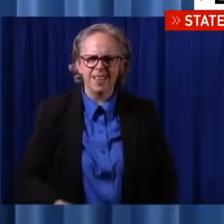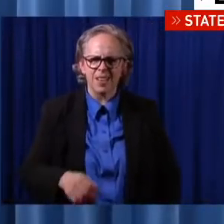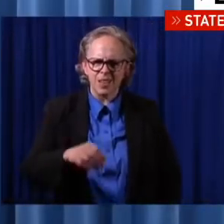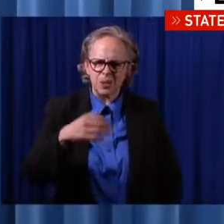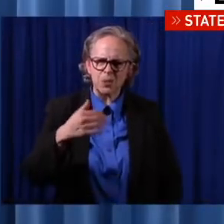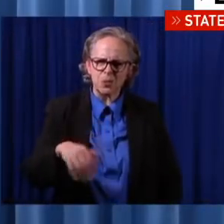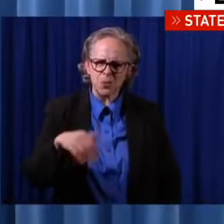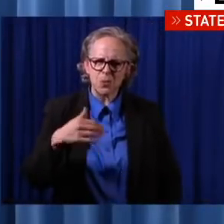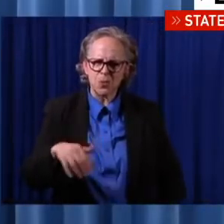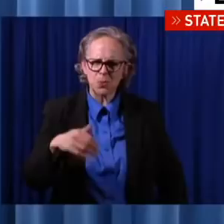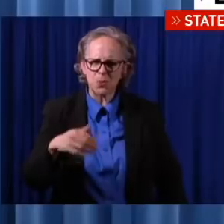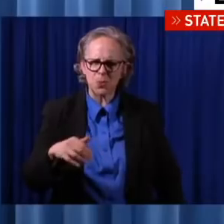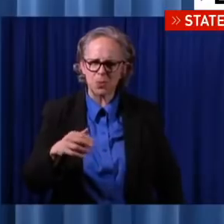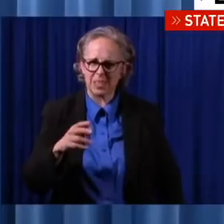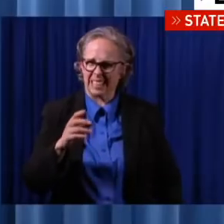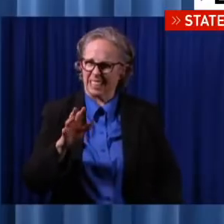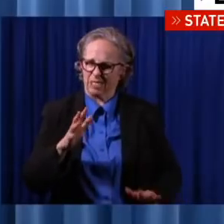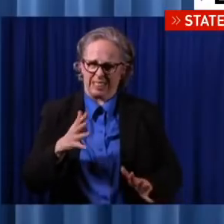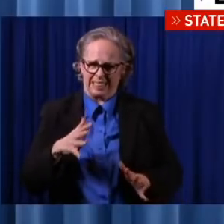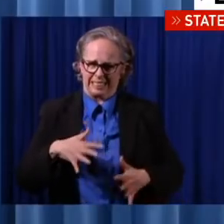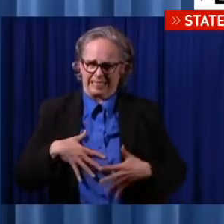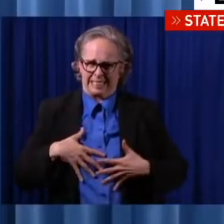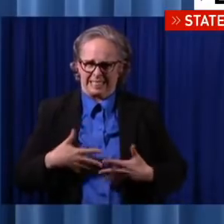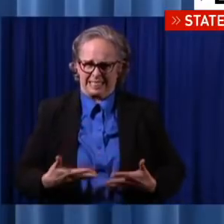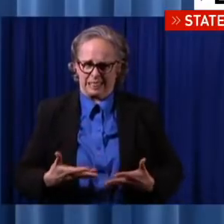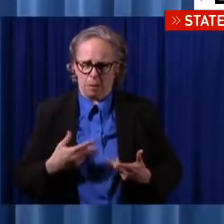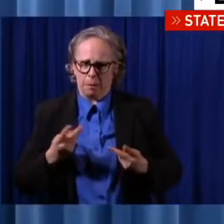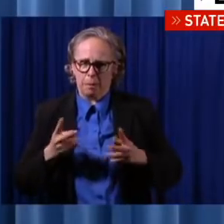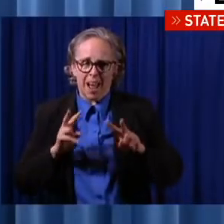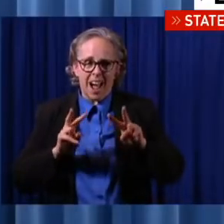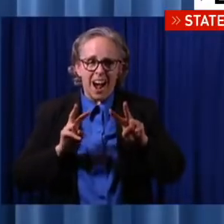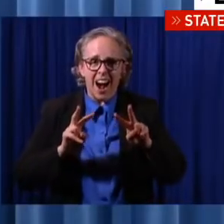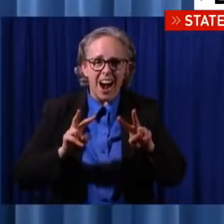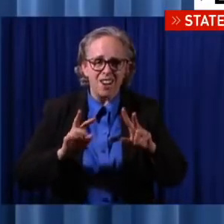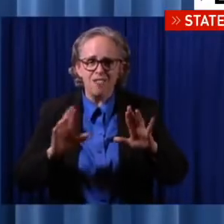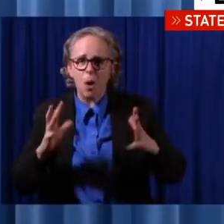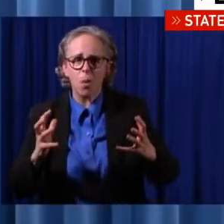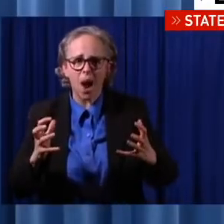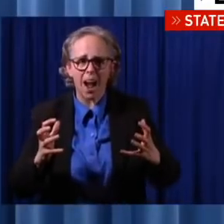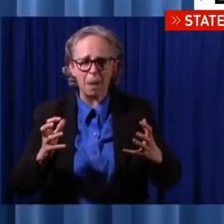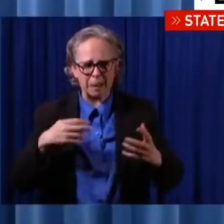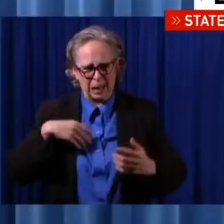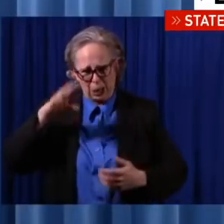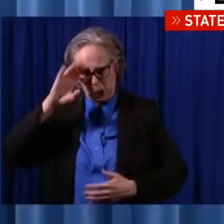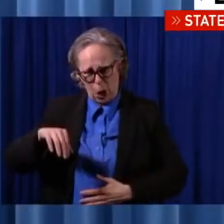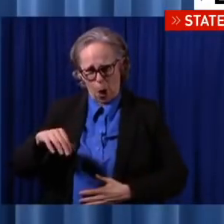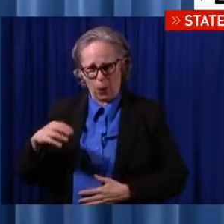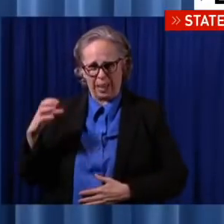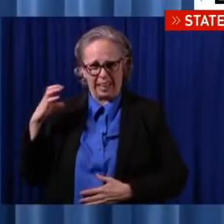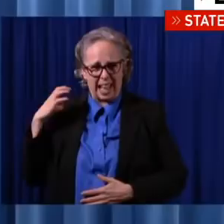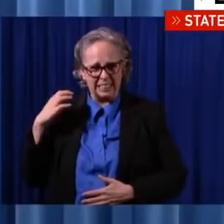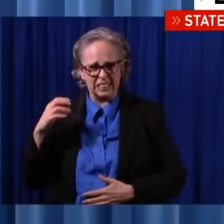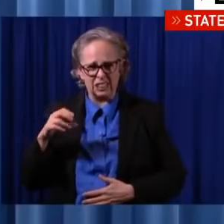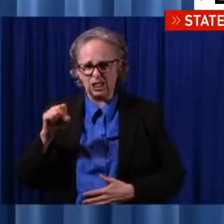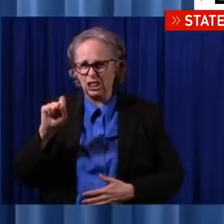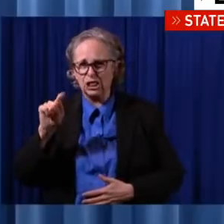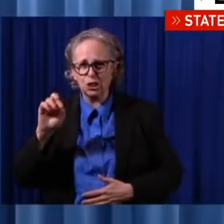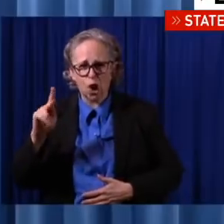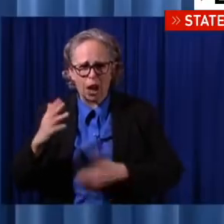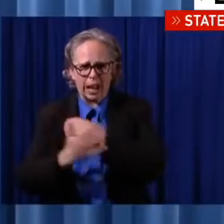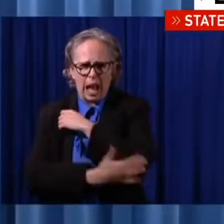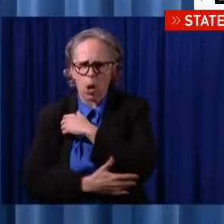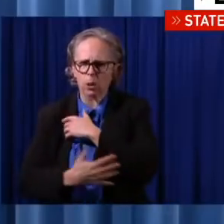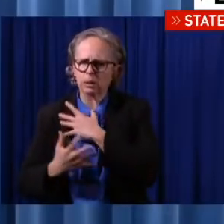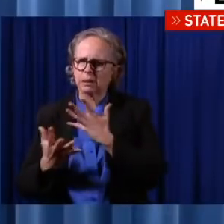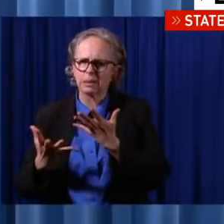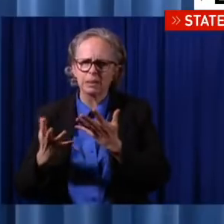been looking forward to that, and I know how much it means to the Canton area and the Stark County area, but really across the country, it is a